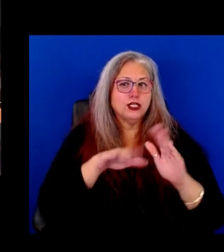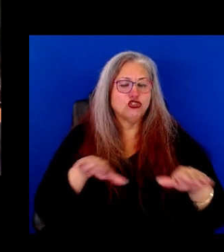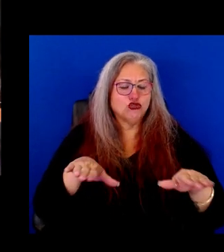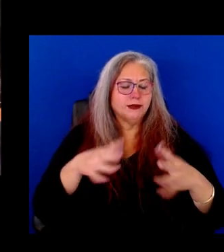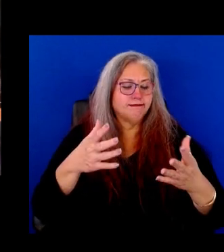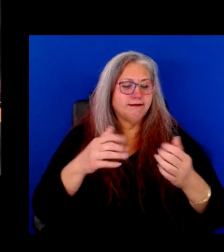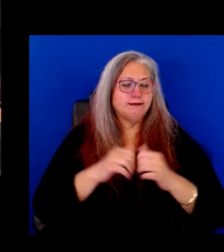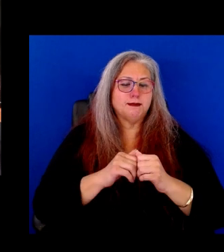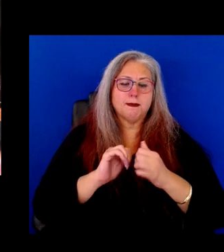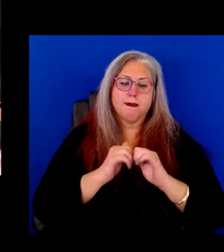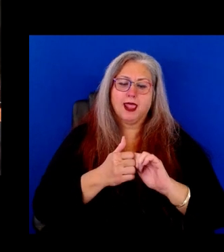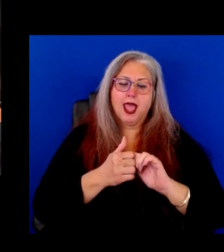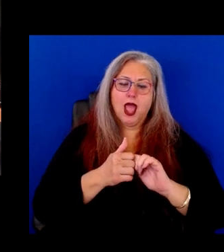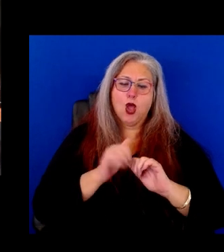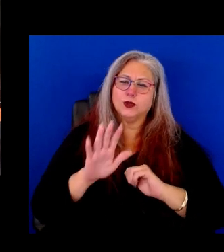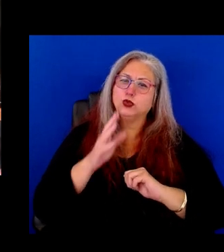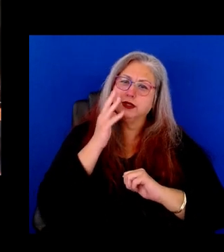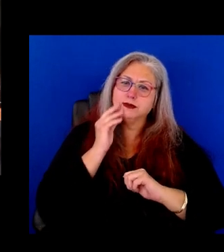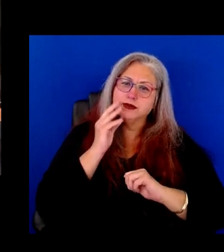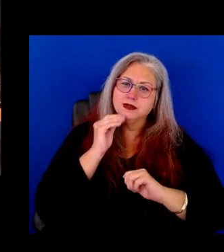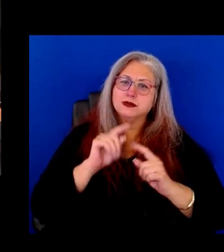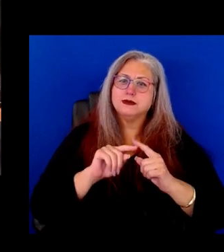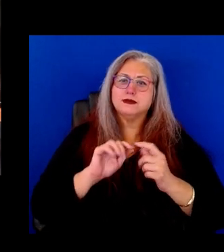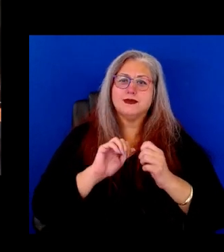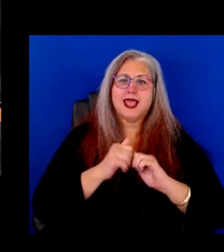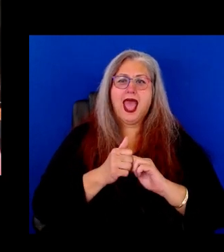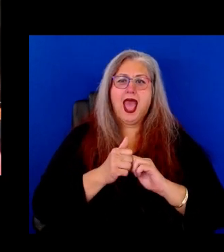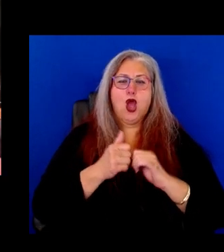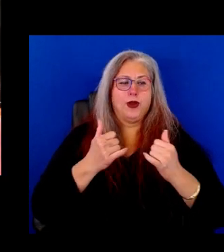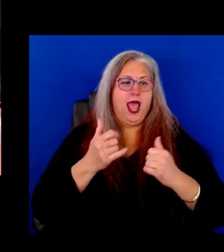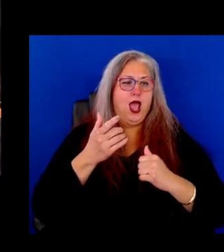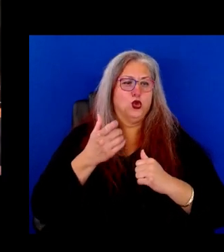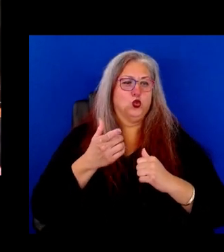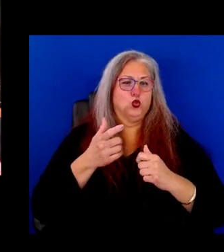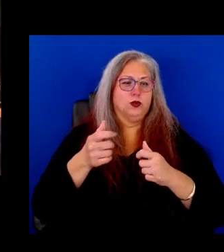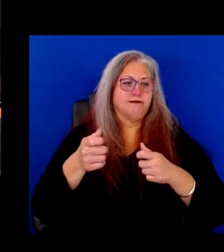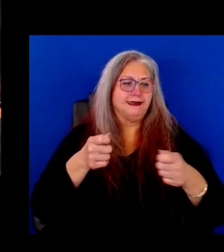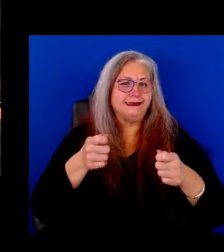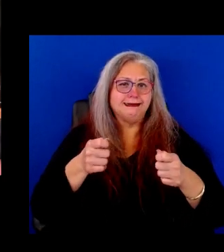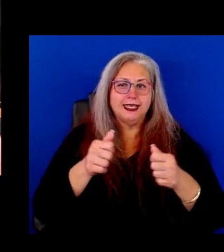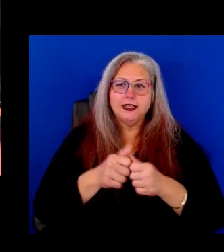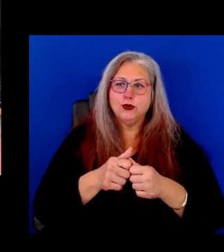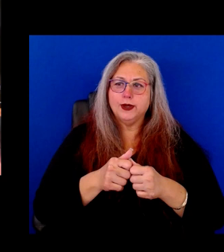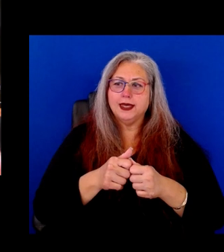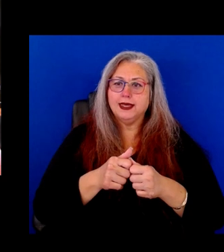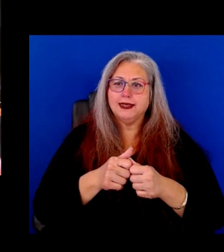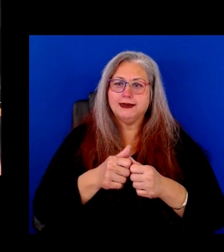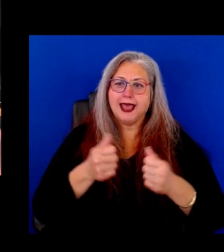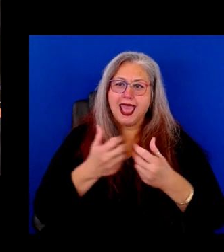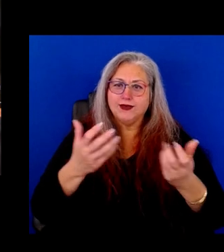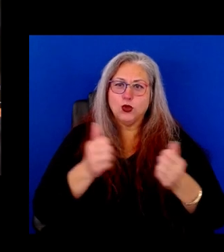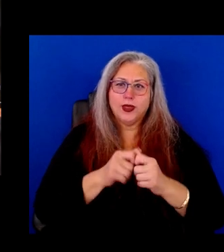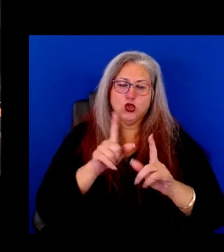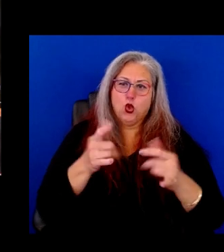children? How was that experience, and how are you dealing with everything in